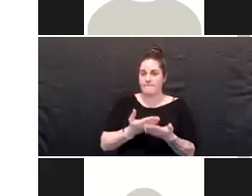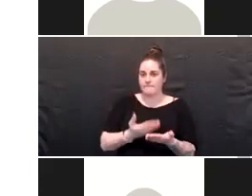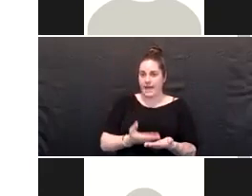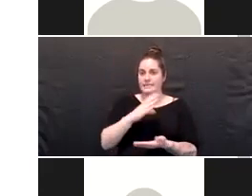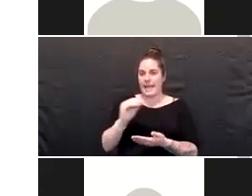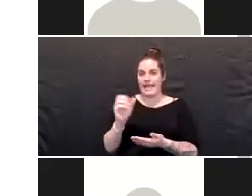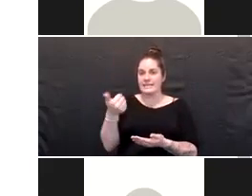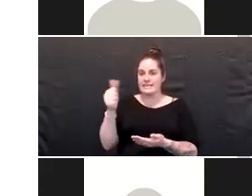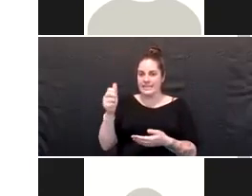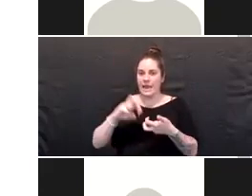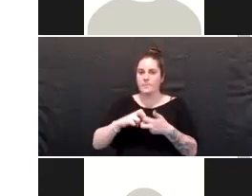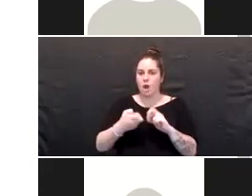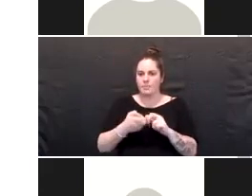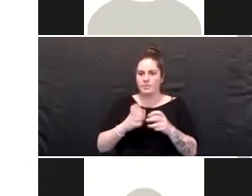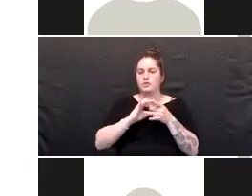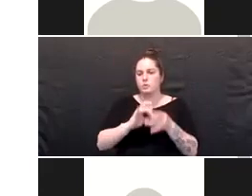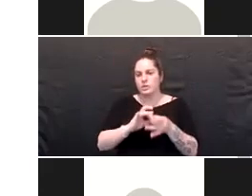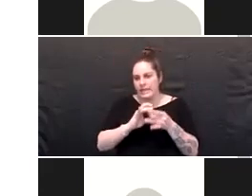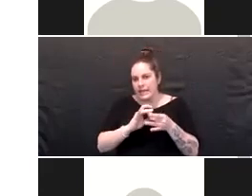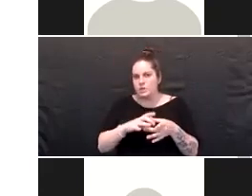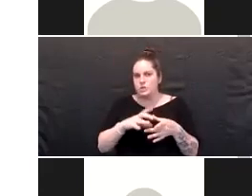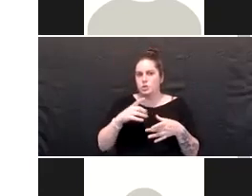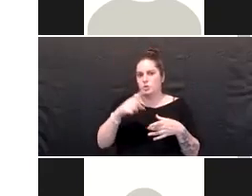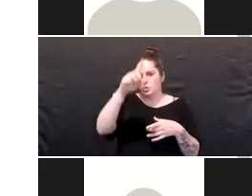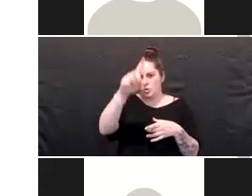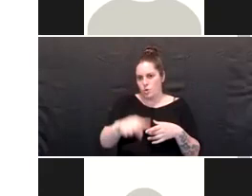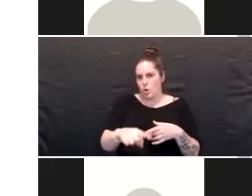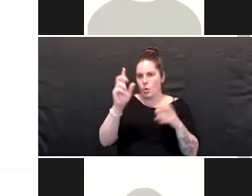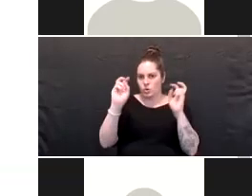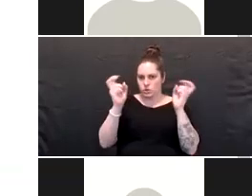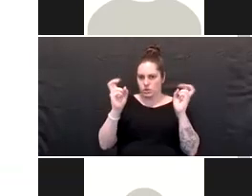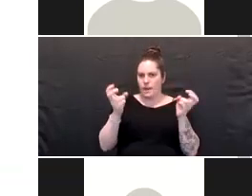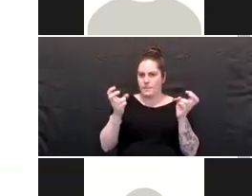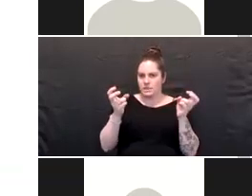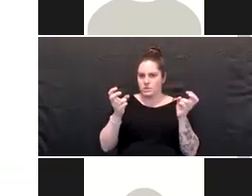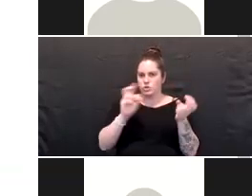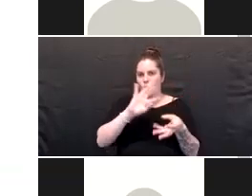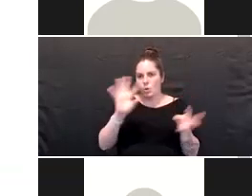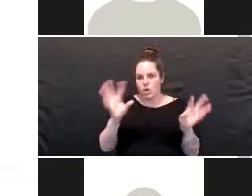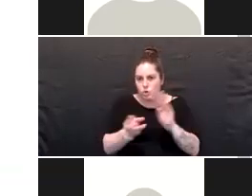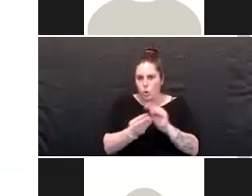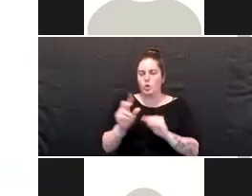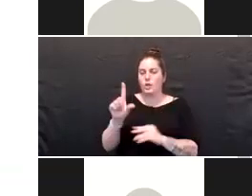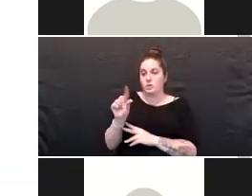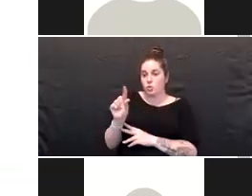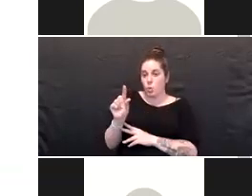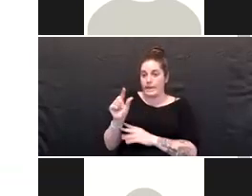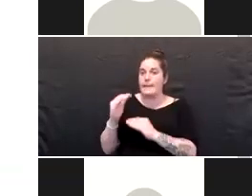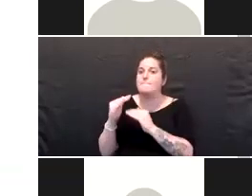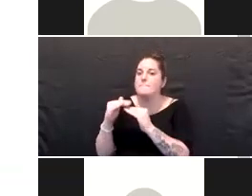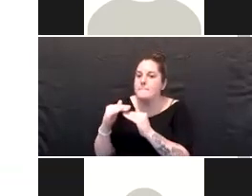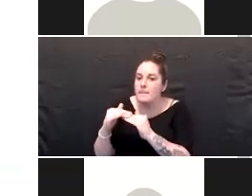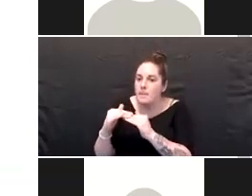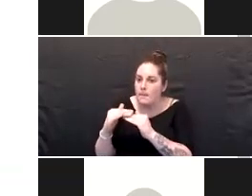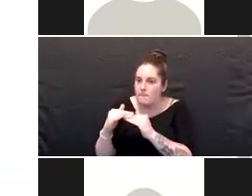to all of these topics. Okay, so a total of 20 items at a minimum,